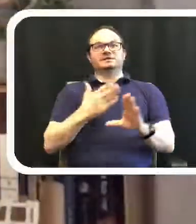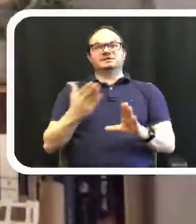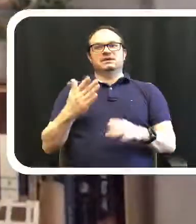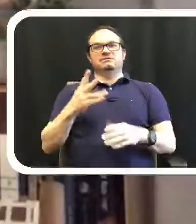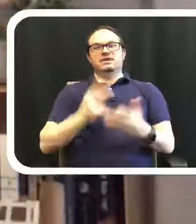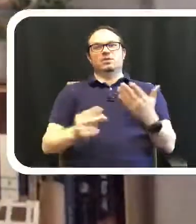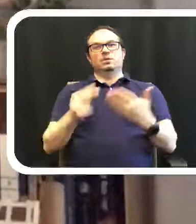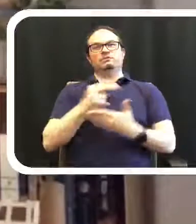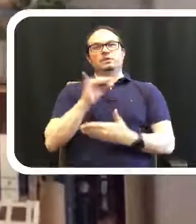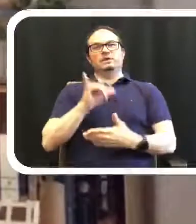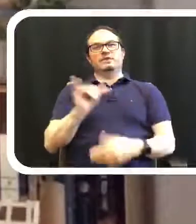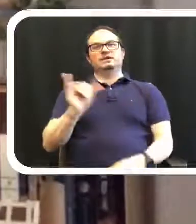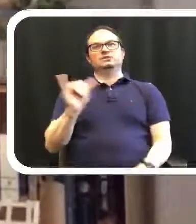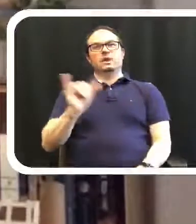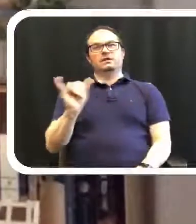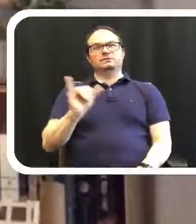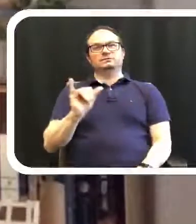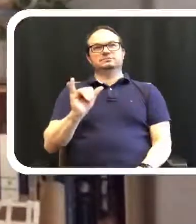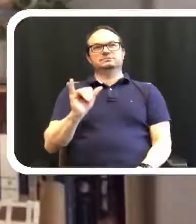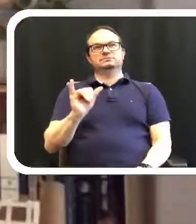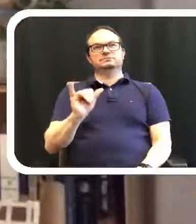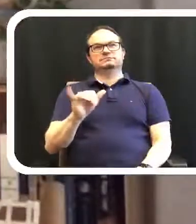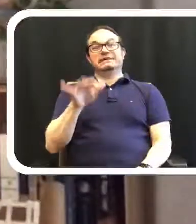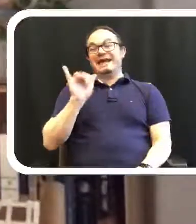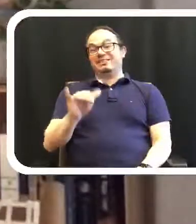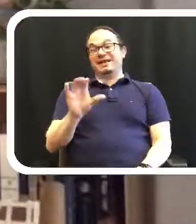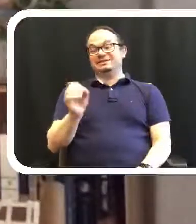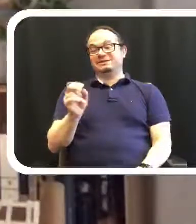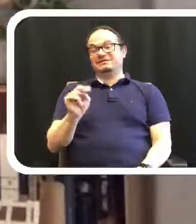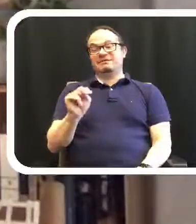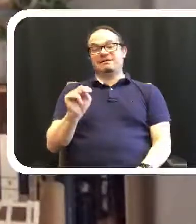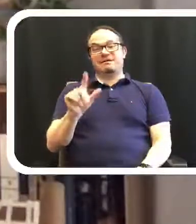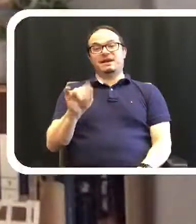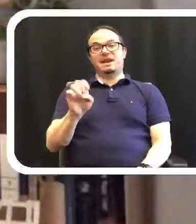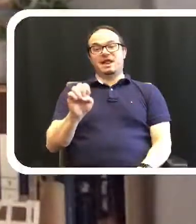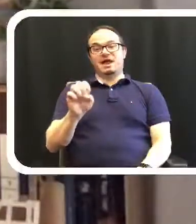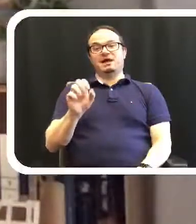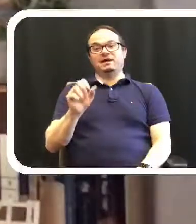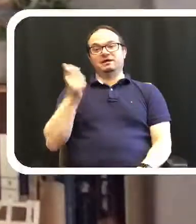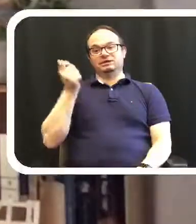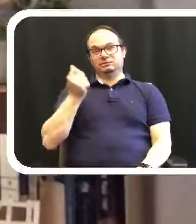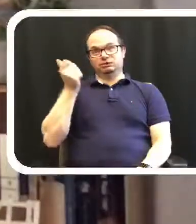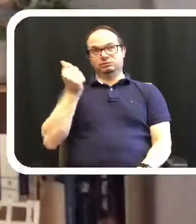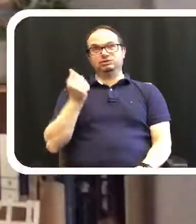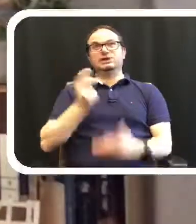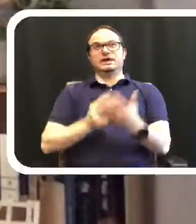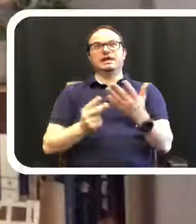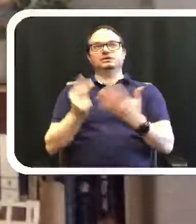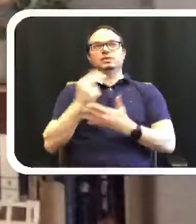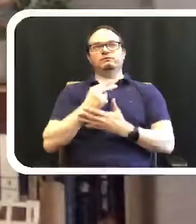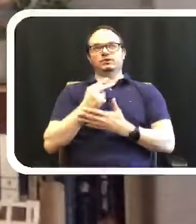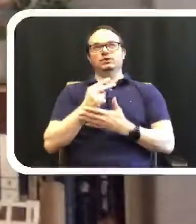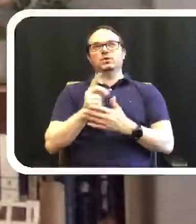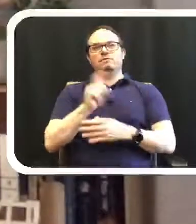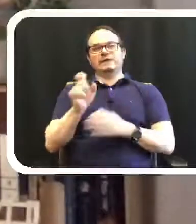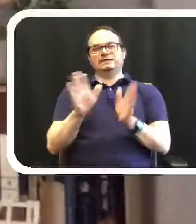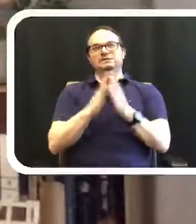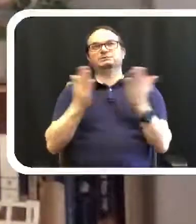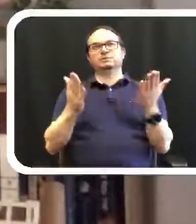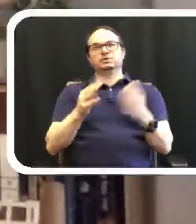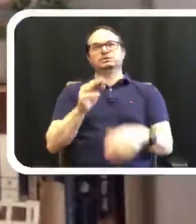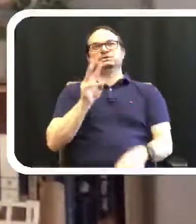reviewing in that as well. And that is just an online subscription, and it's Review of Texas Books. And we have a website